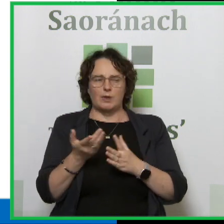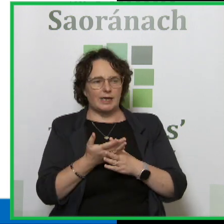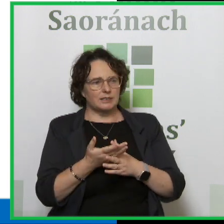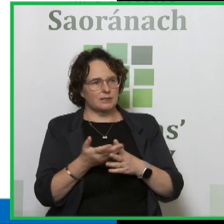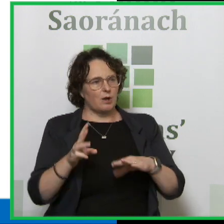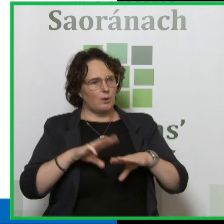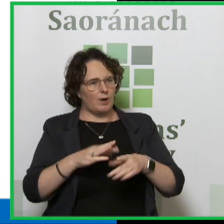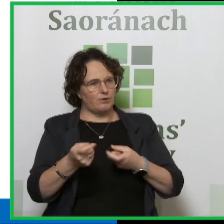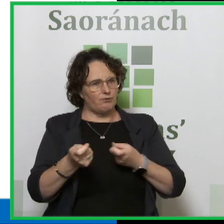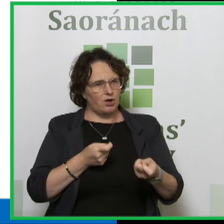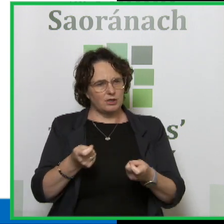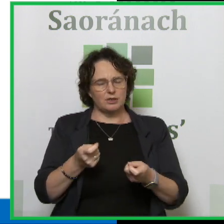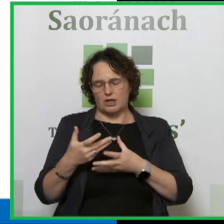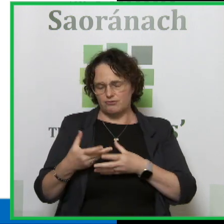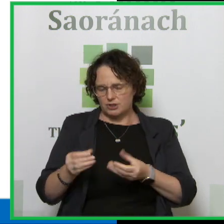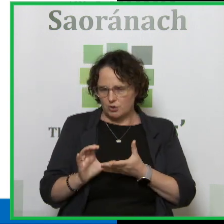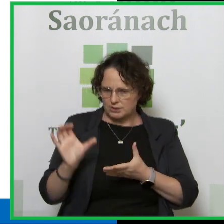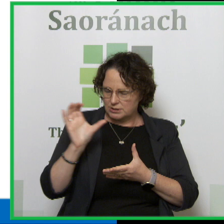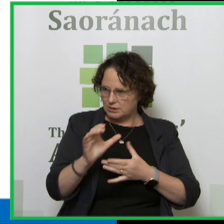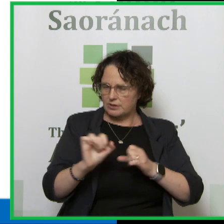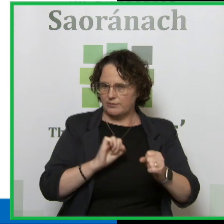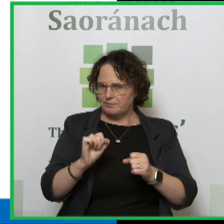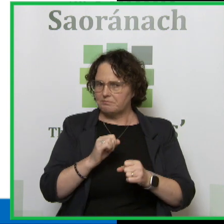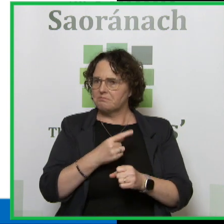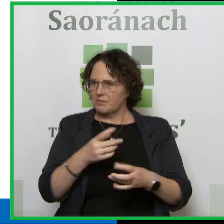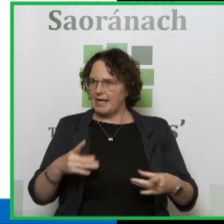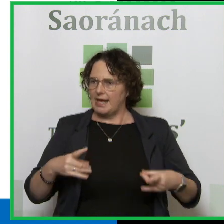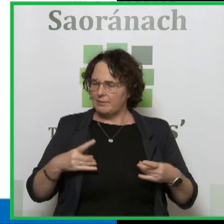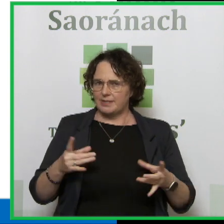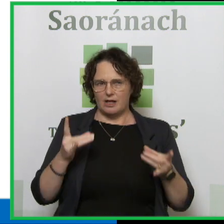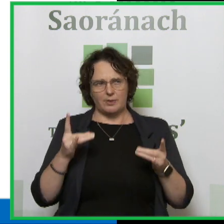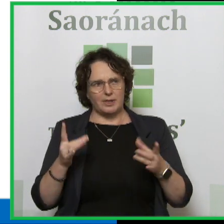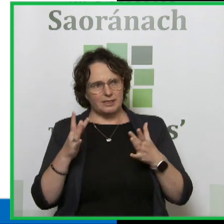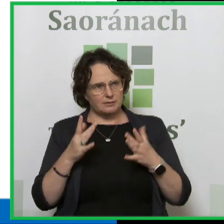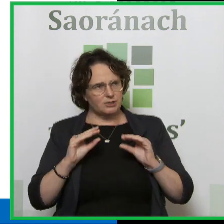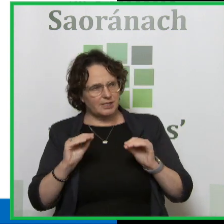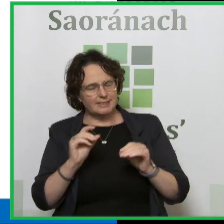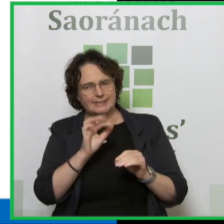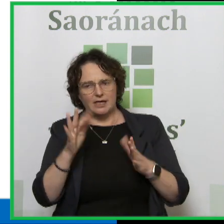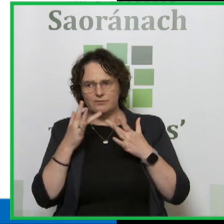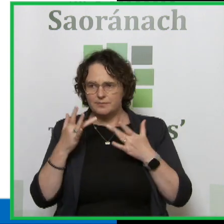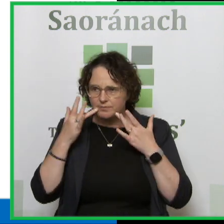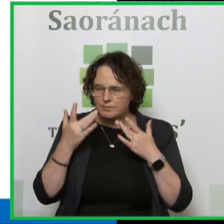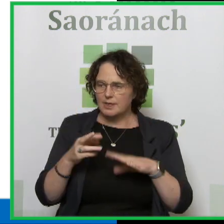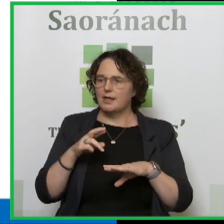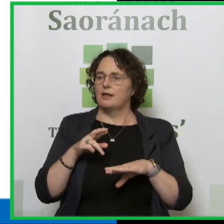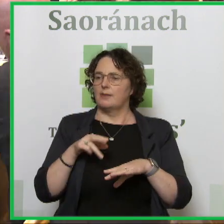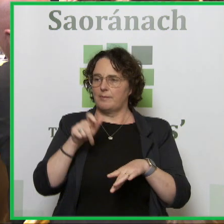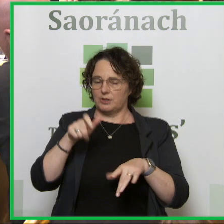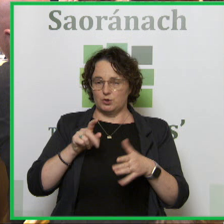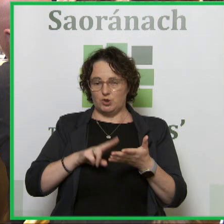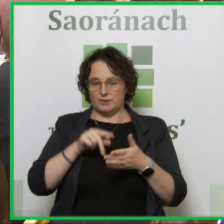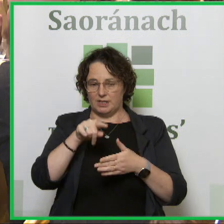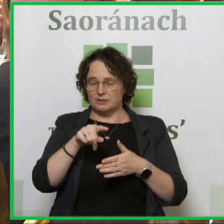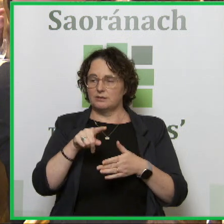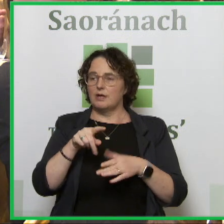and well-resourced services where happy, healthy and educated staff work are far more likely to accomplish